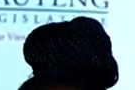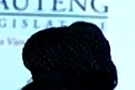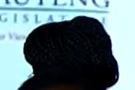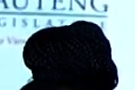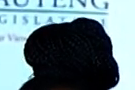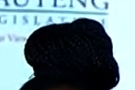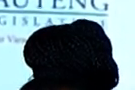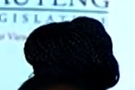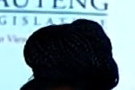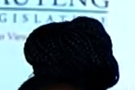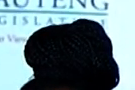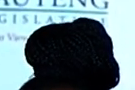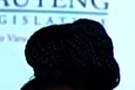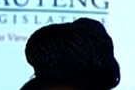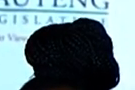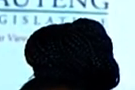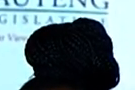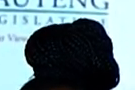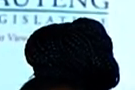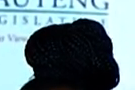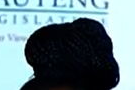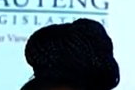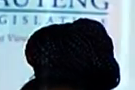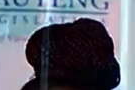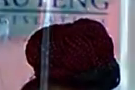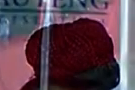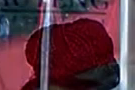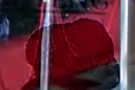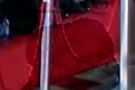go further than what I've said. We will use